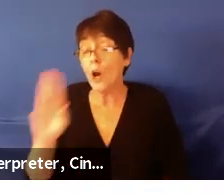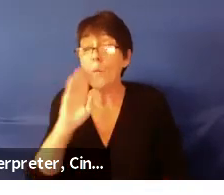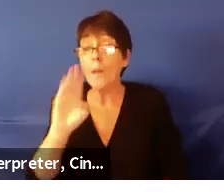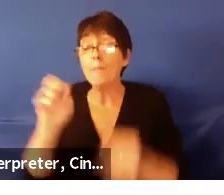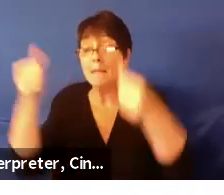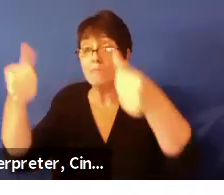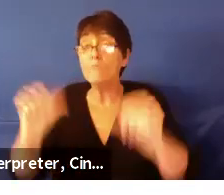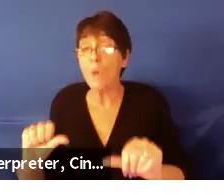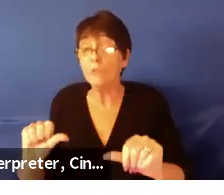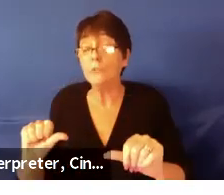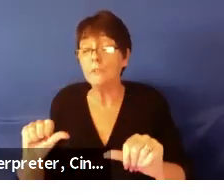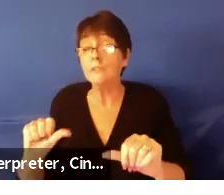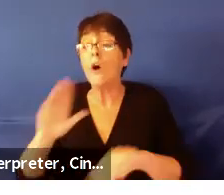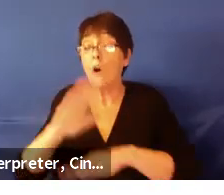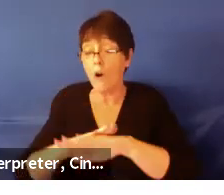posted on